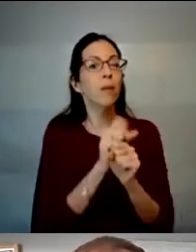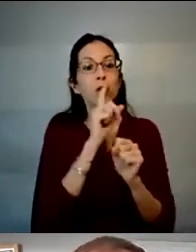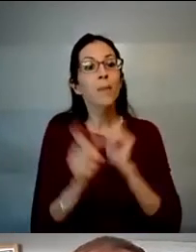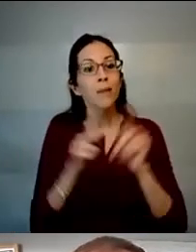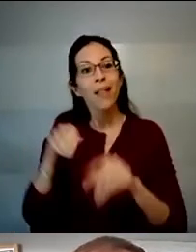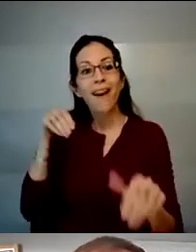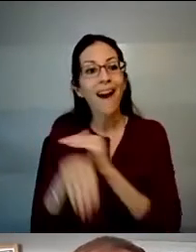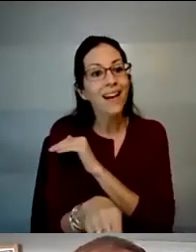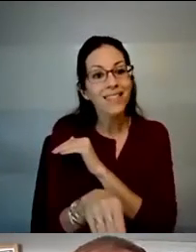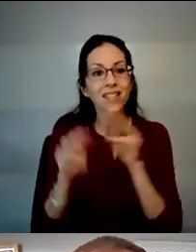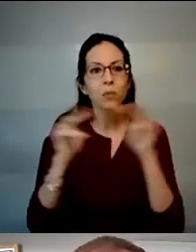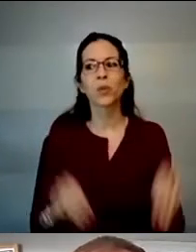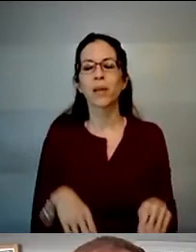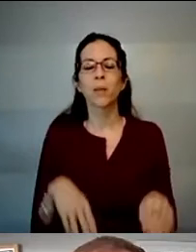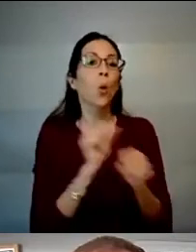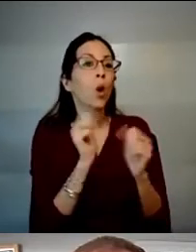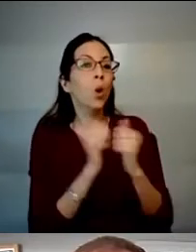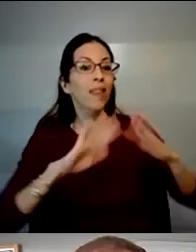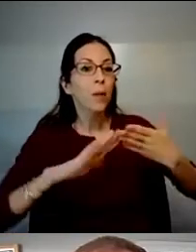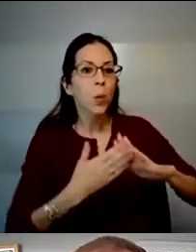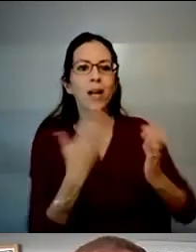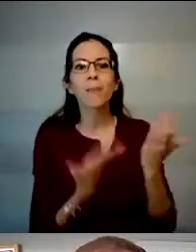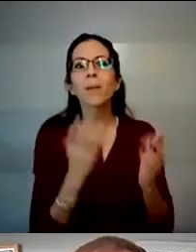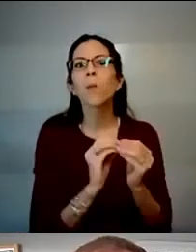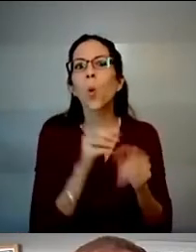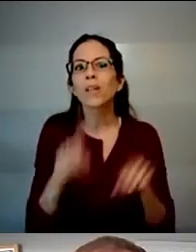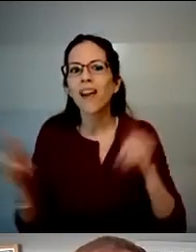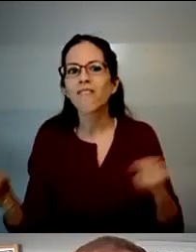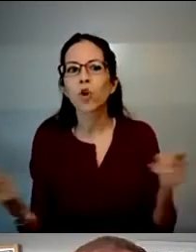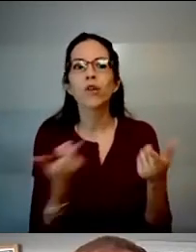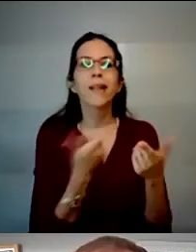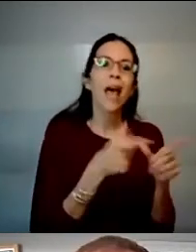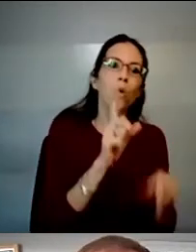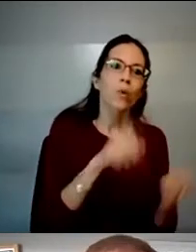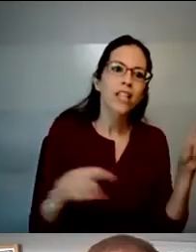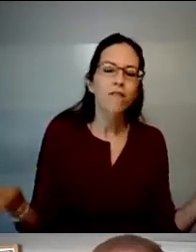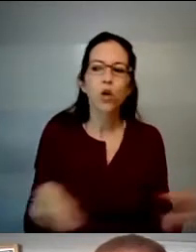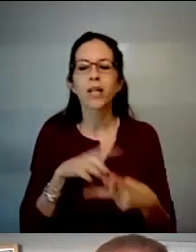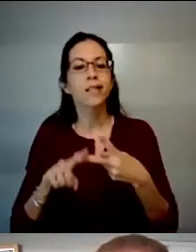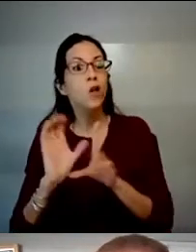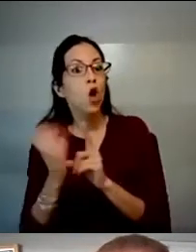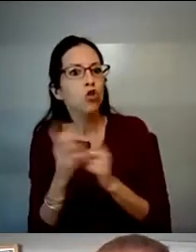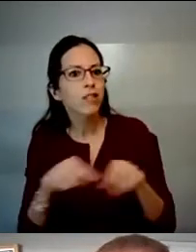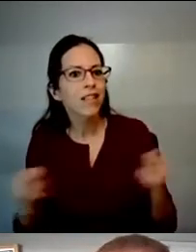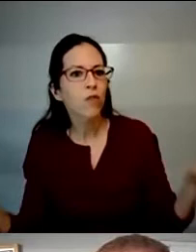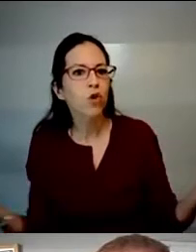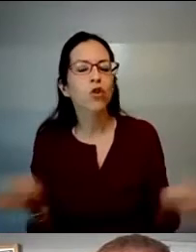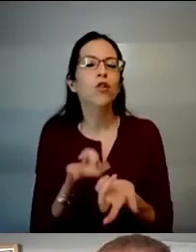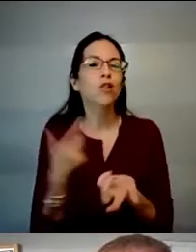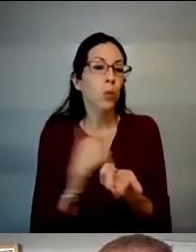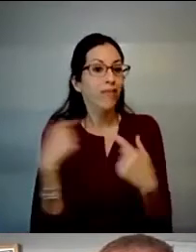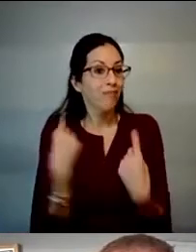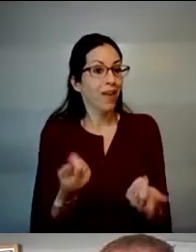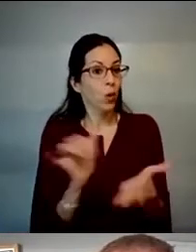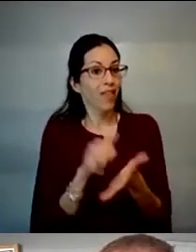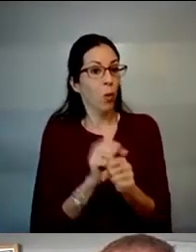and linguistically diverse communities. And then, you know, because we have been doing that work for a while, we were able to say,